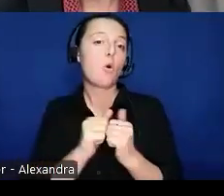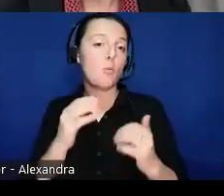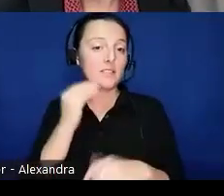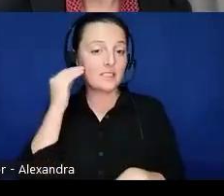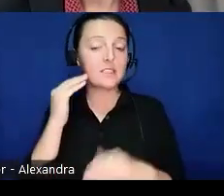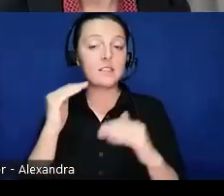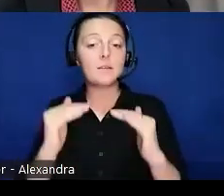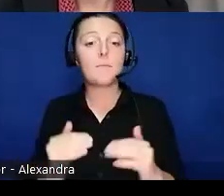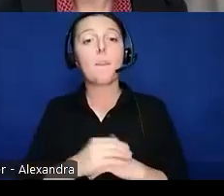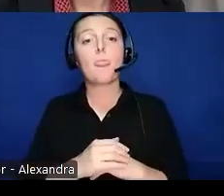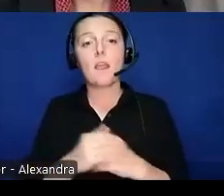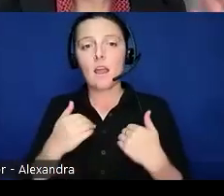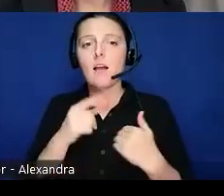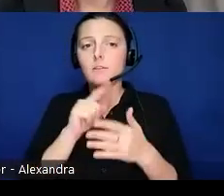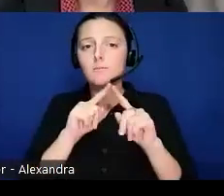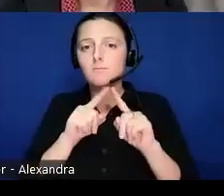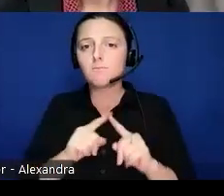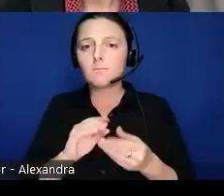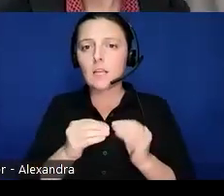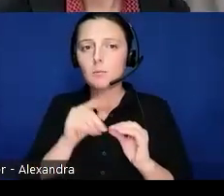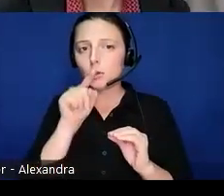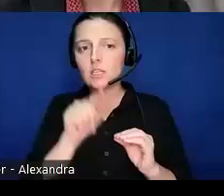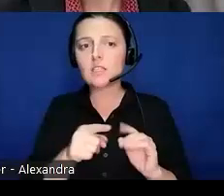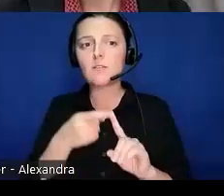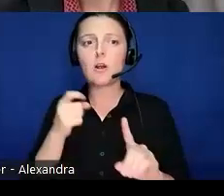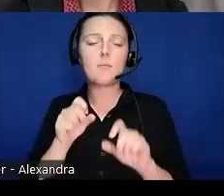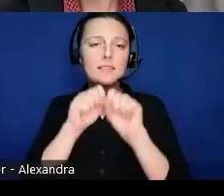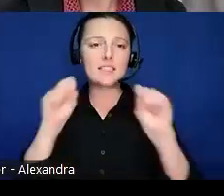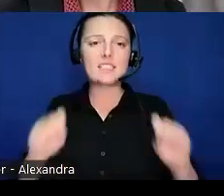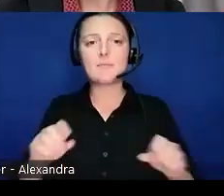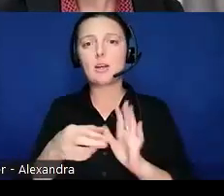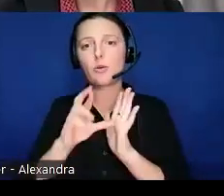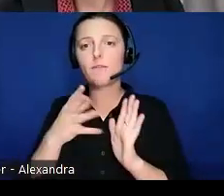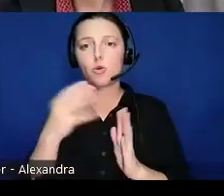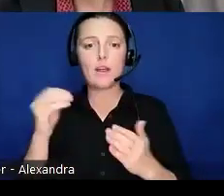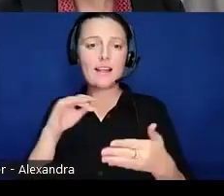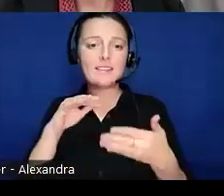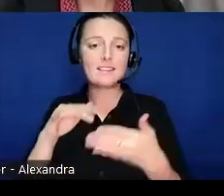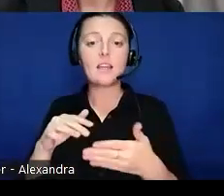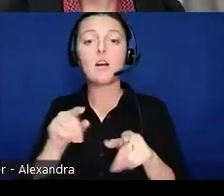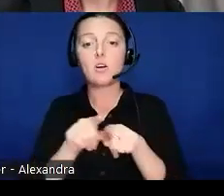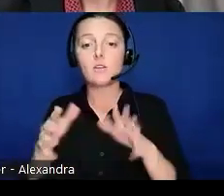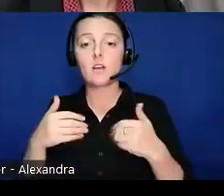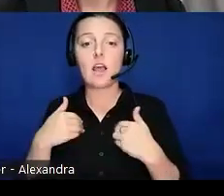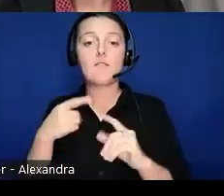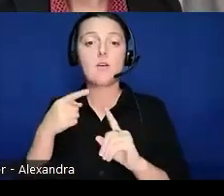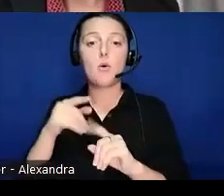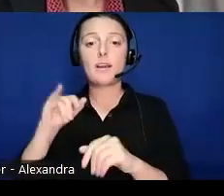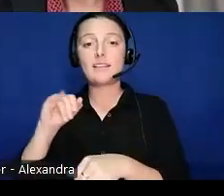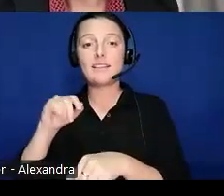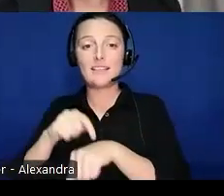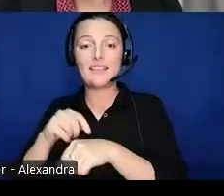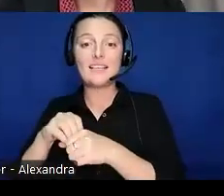are from systematic reviews and studies. There's also the point in time count, which I alluded to earlier, which is a nationwide count